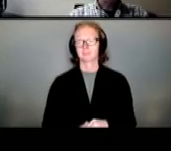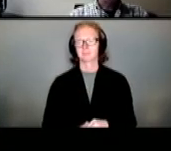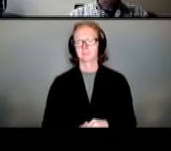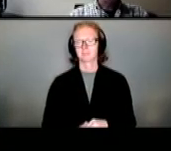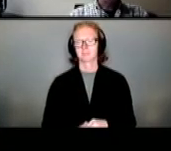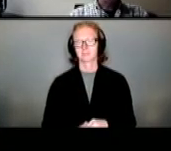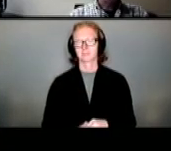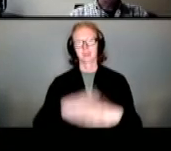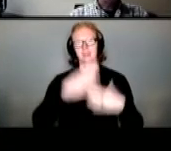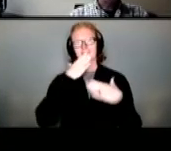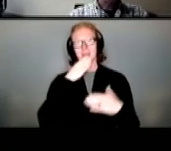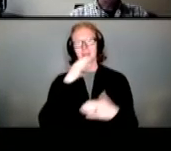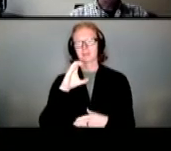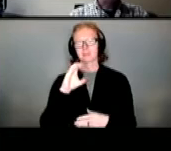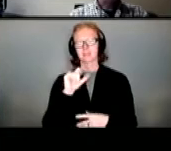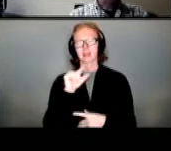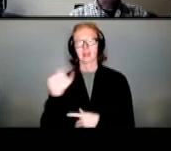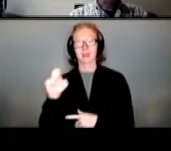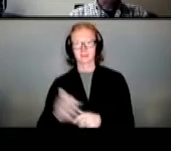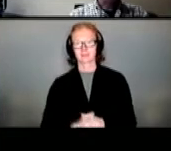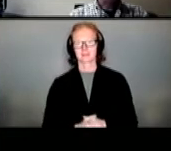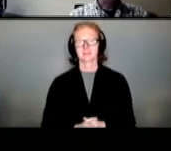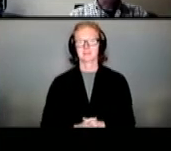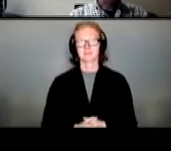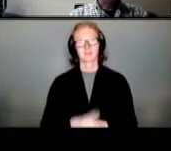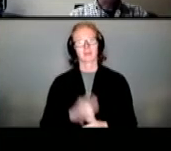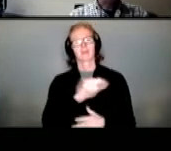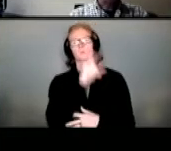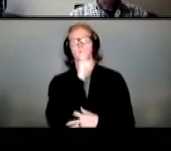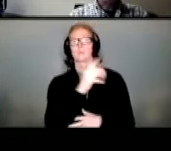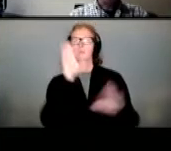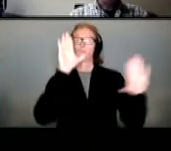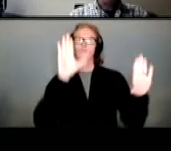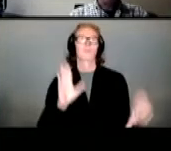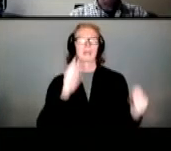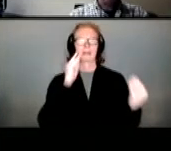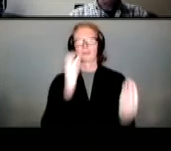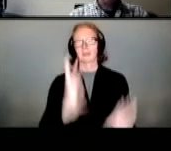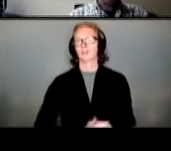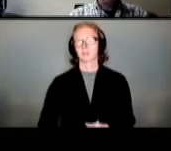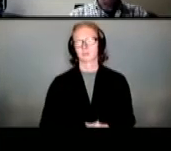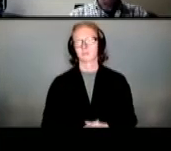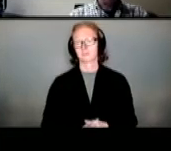Thank you, Celeste. You've mm-hmm. added to some great information.